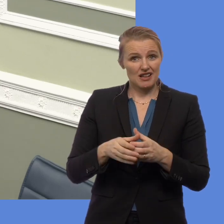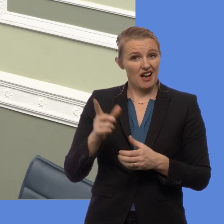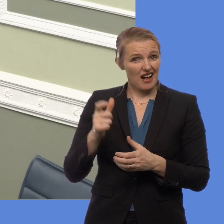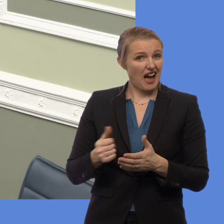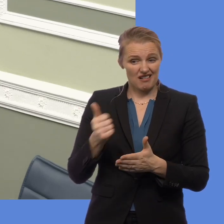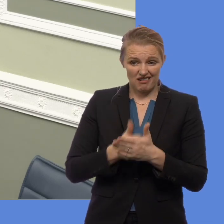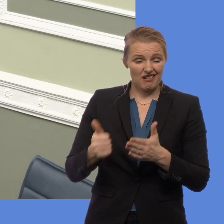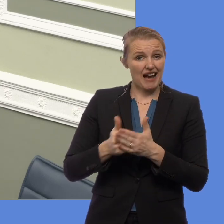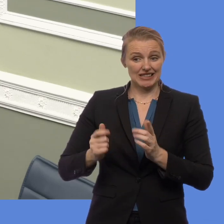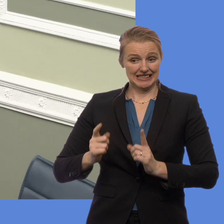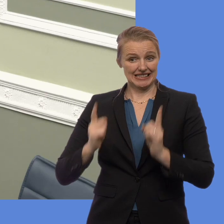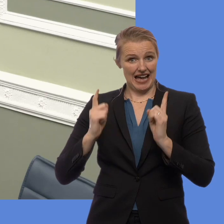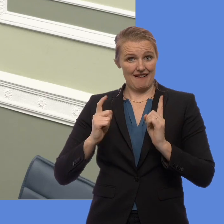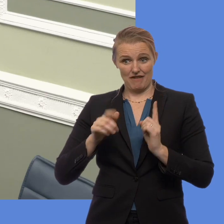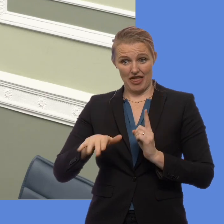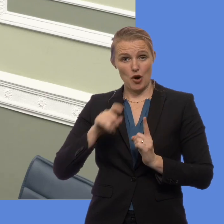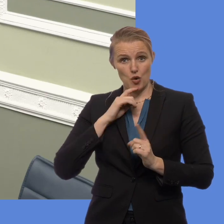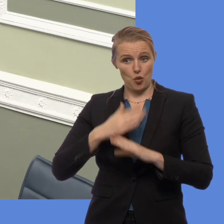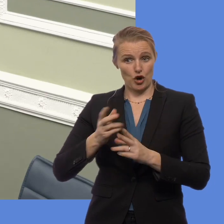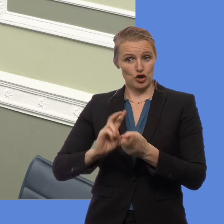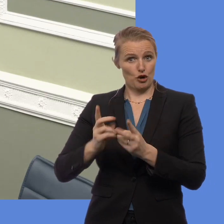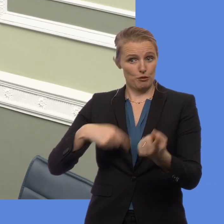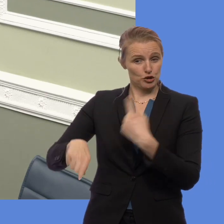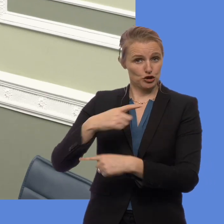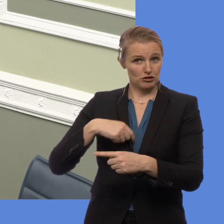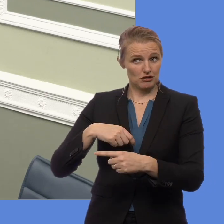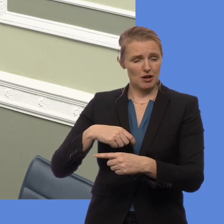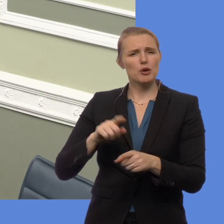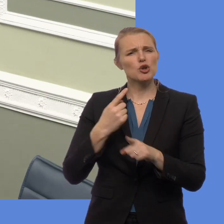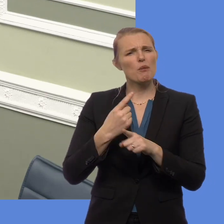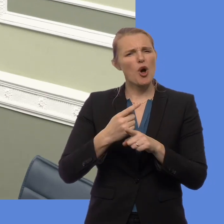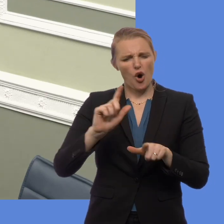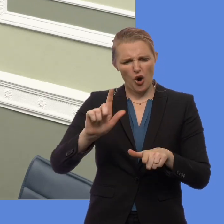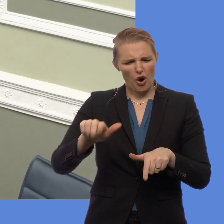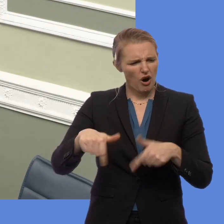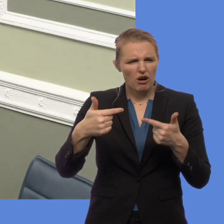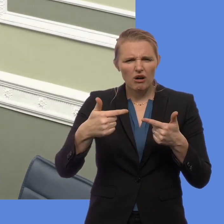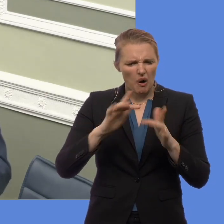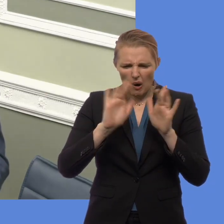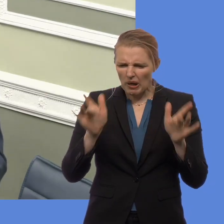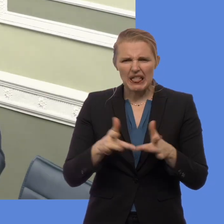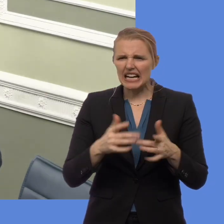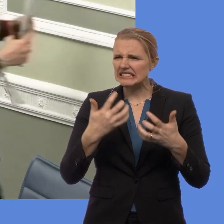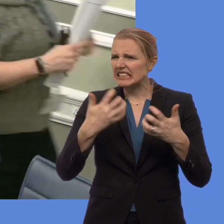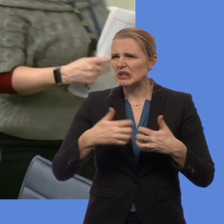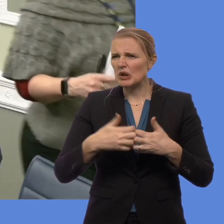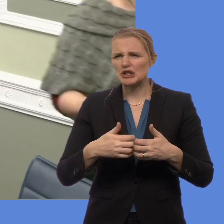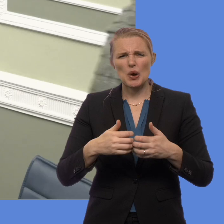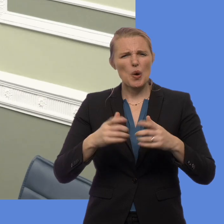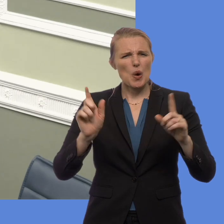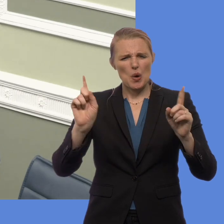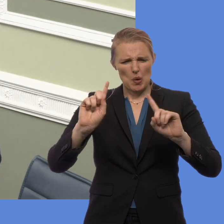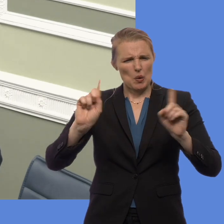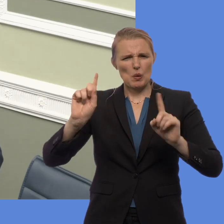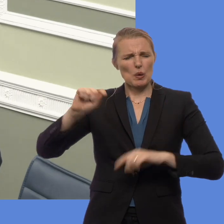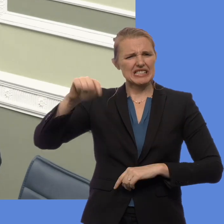staff present as interpreters, but you also referenced to online technological support. Could you say a wee bit more about how that might